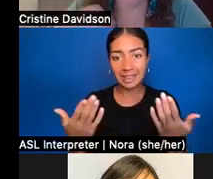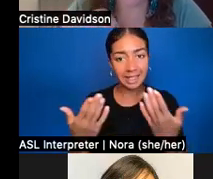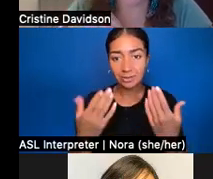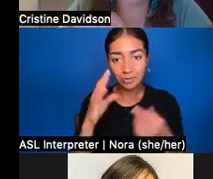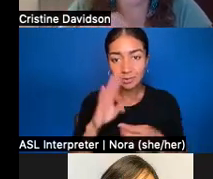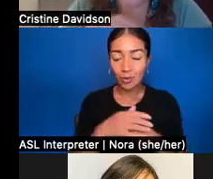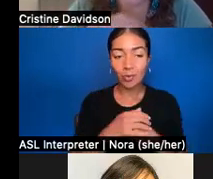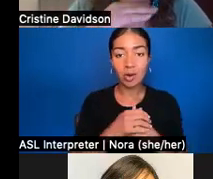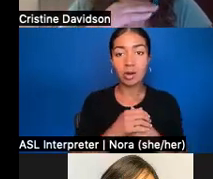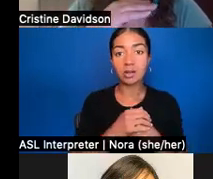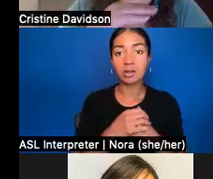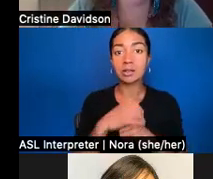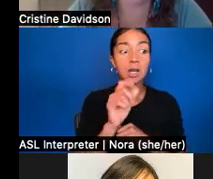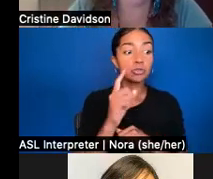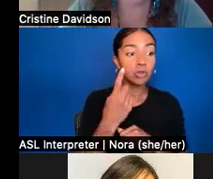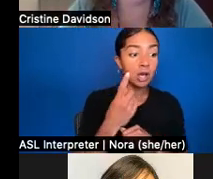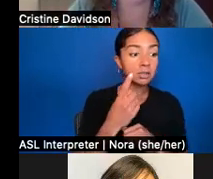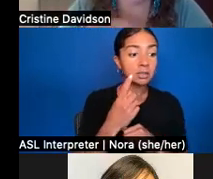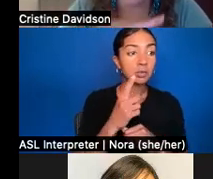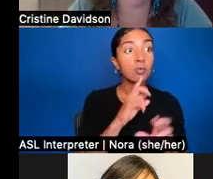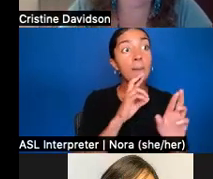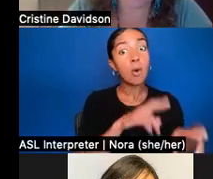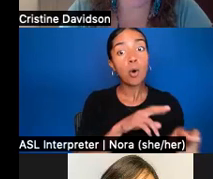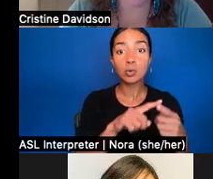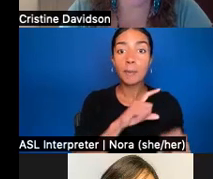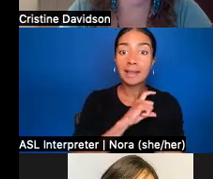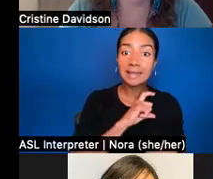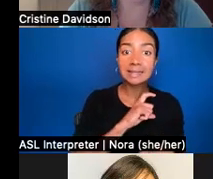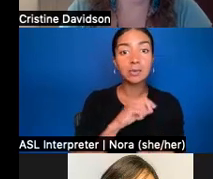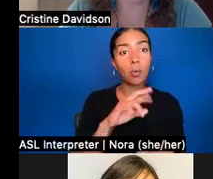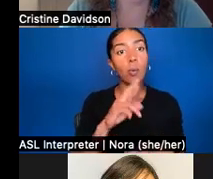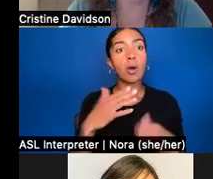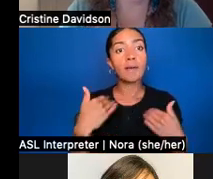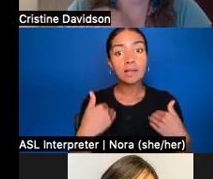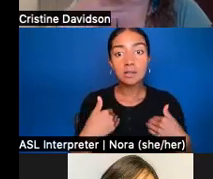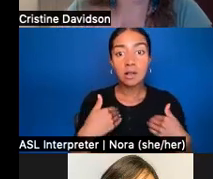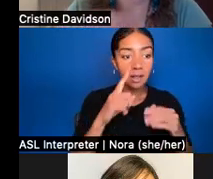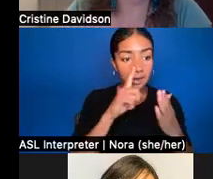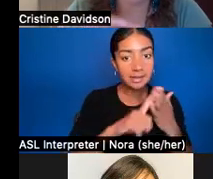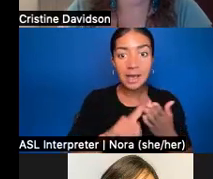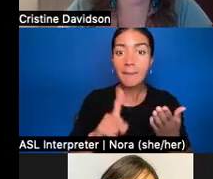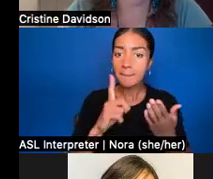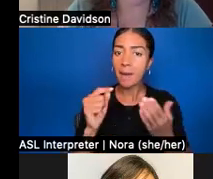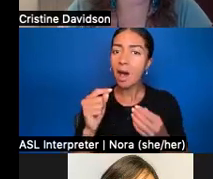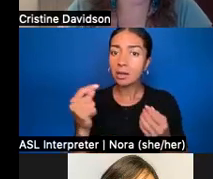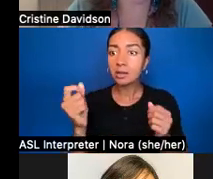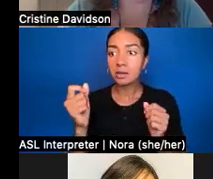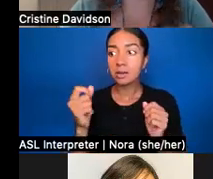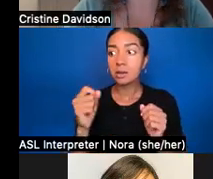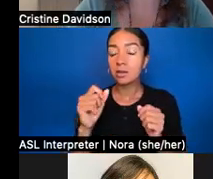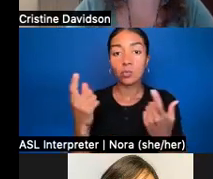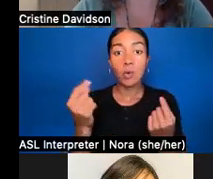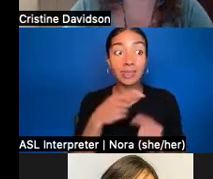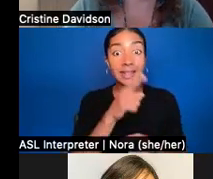outside of just like reporting to the police or doing the forensic exam. It's going to be all different kinds of things,